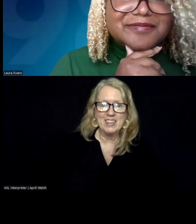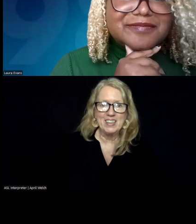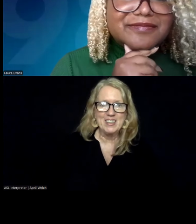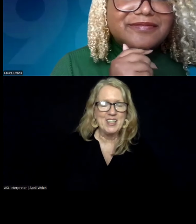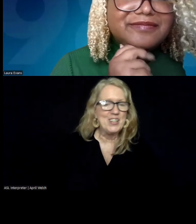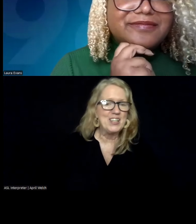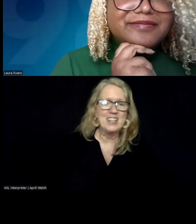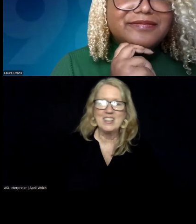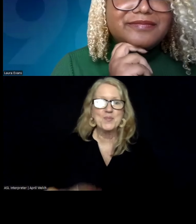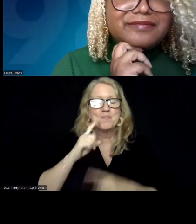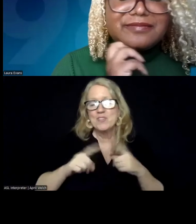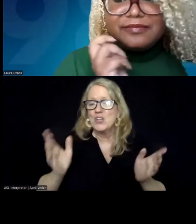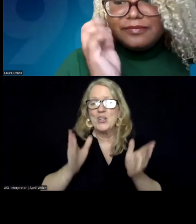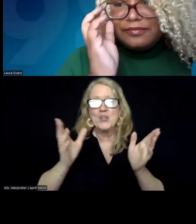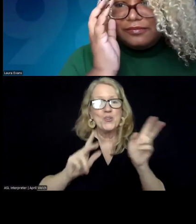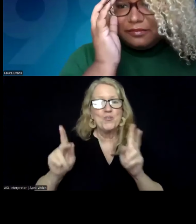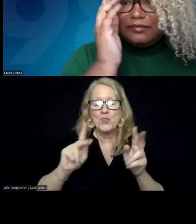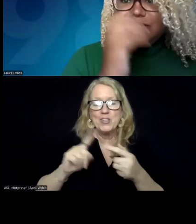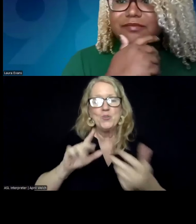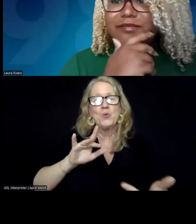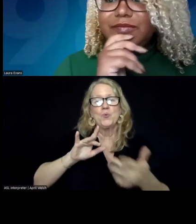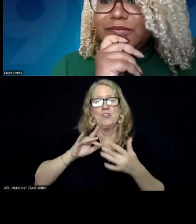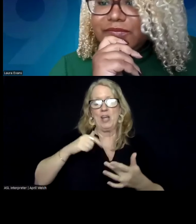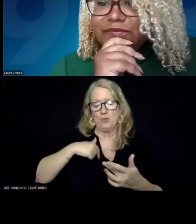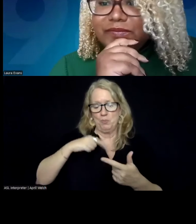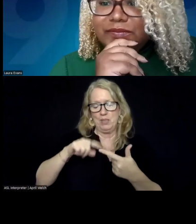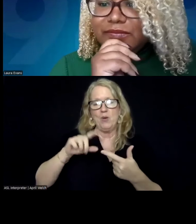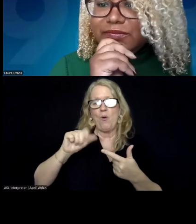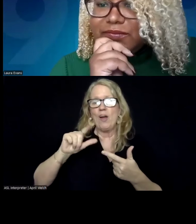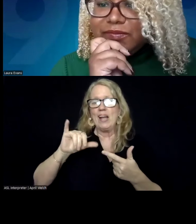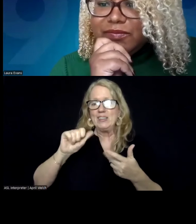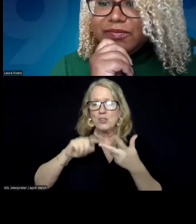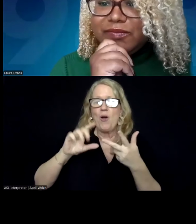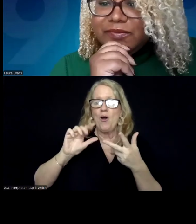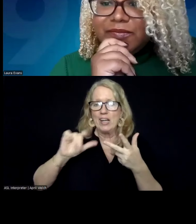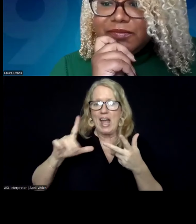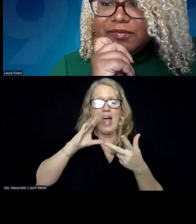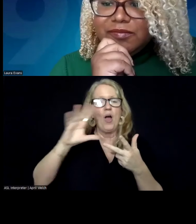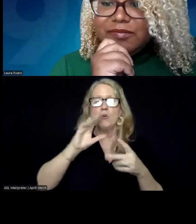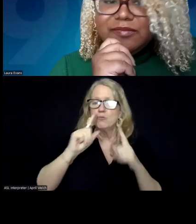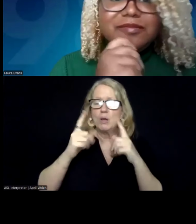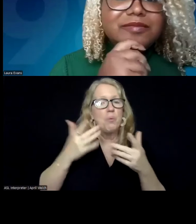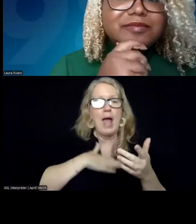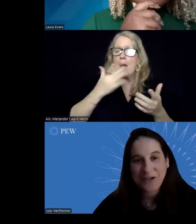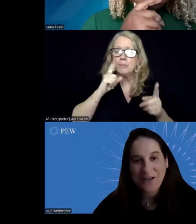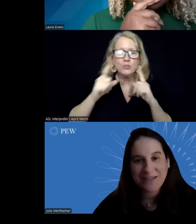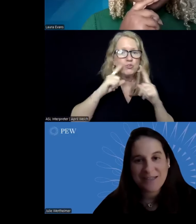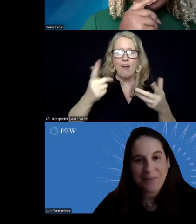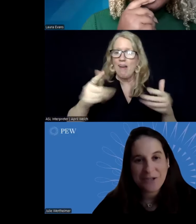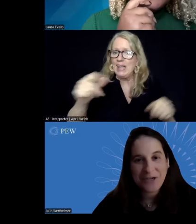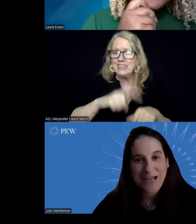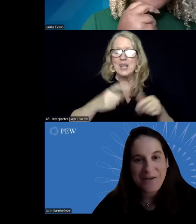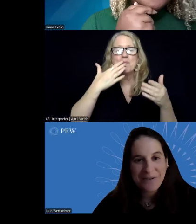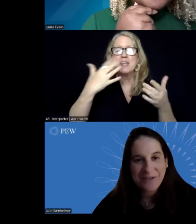Just encourage folks to reach out to me, Alicia, or Cal to learn more about the work. We're happy to talk at any time. Thank you so much for giving us